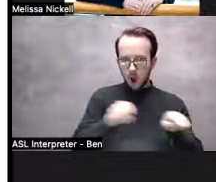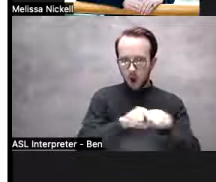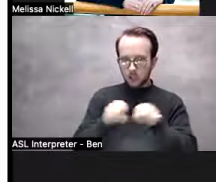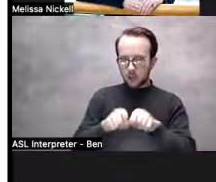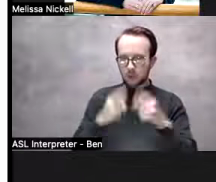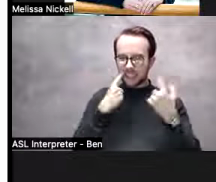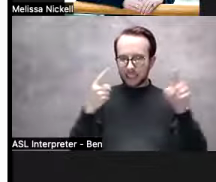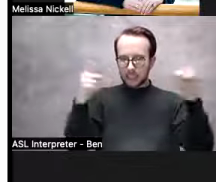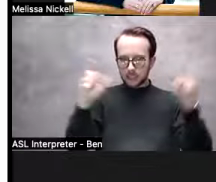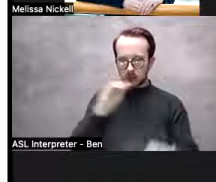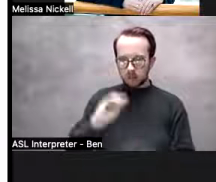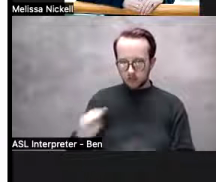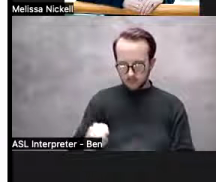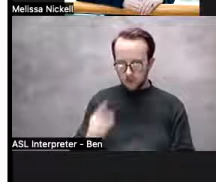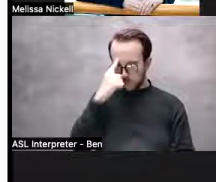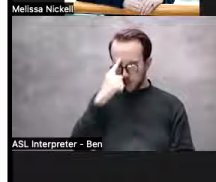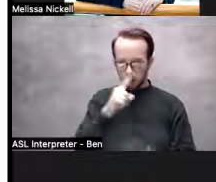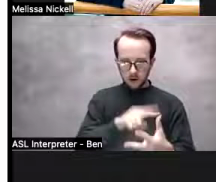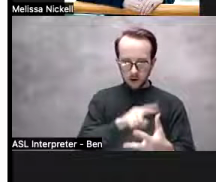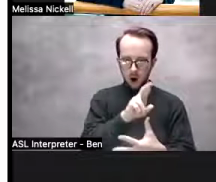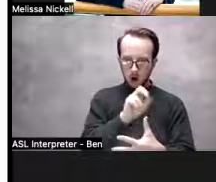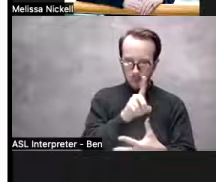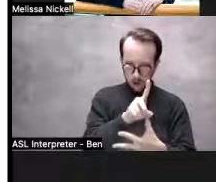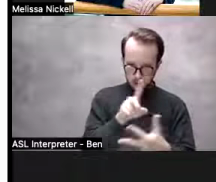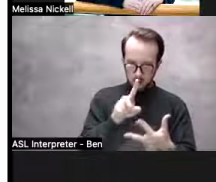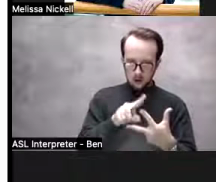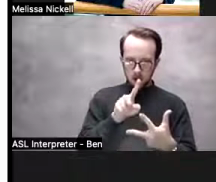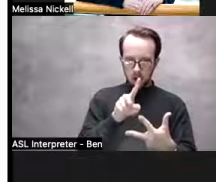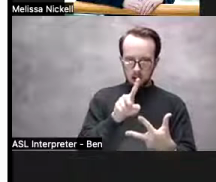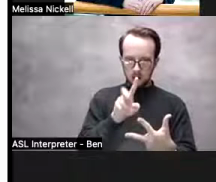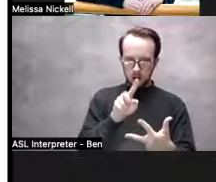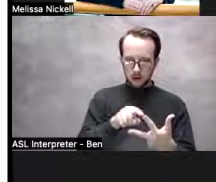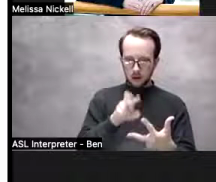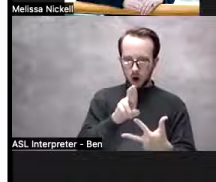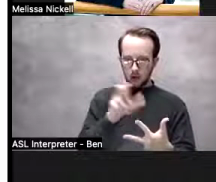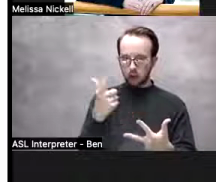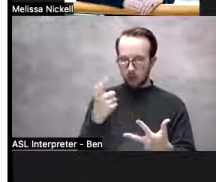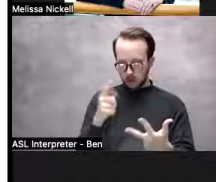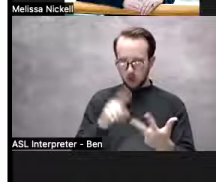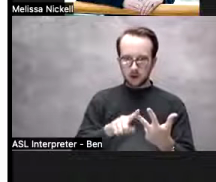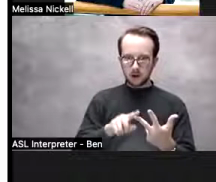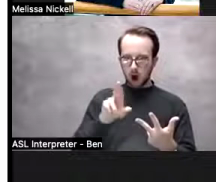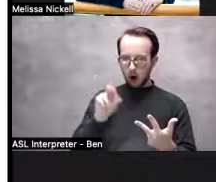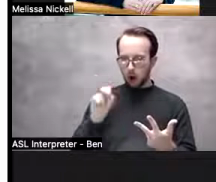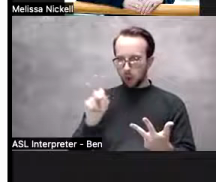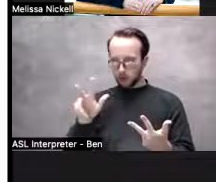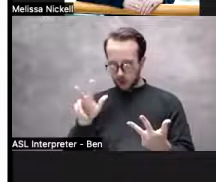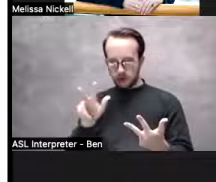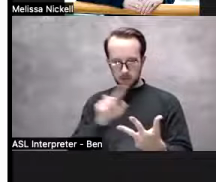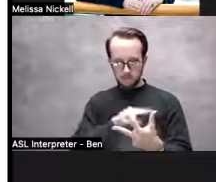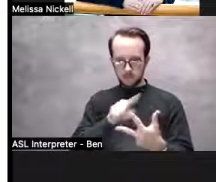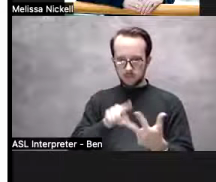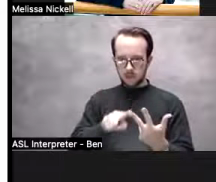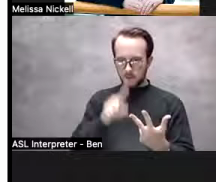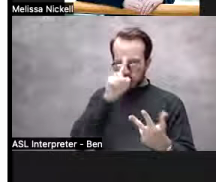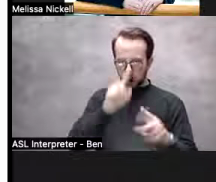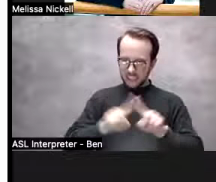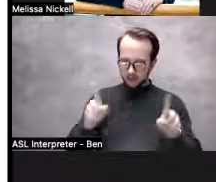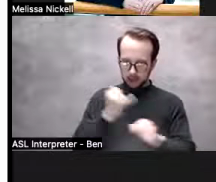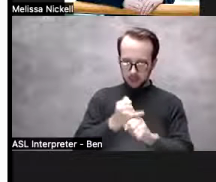I have this for R01s, R21s, as well as R03s. And I have them for 3 different institutes: National